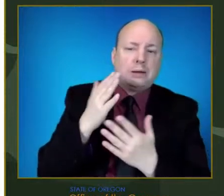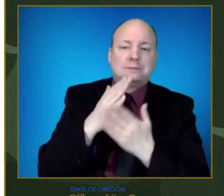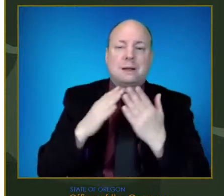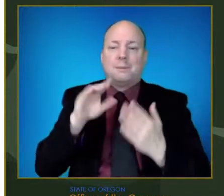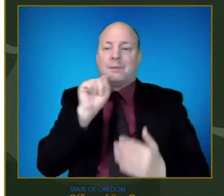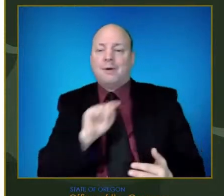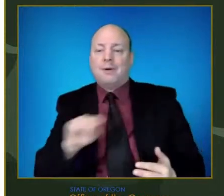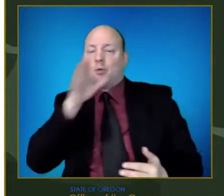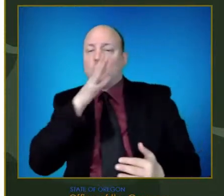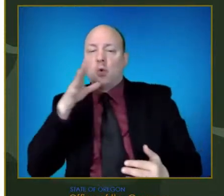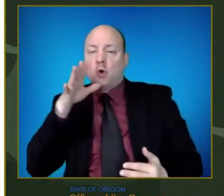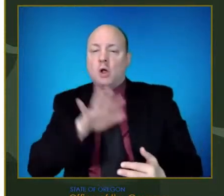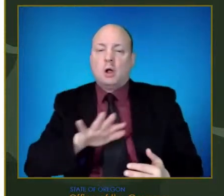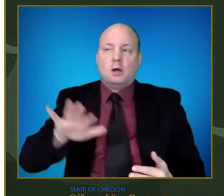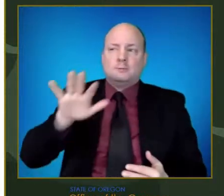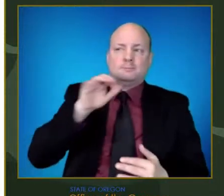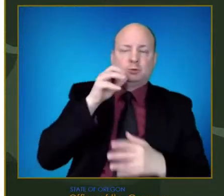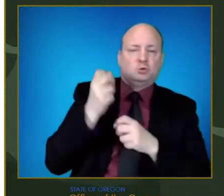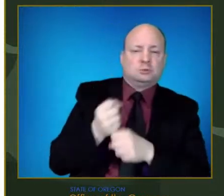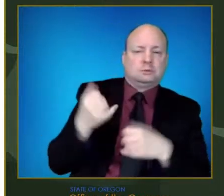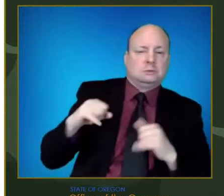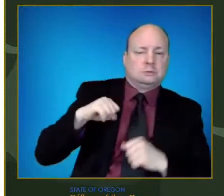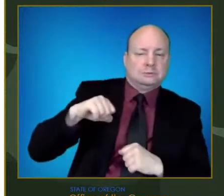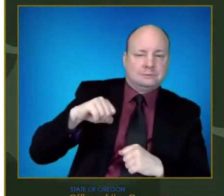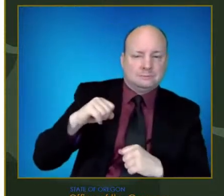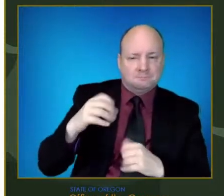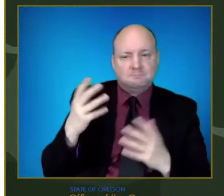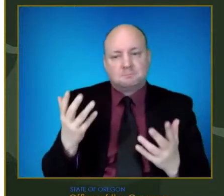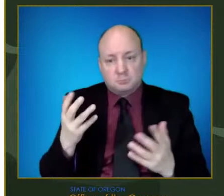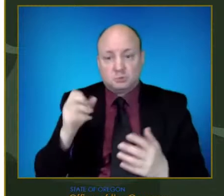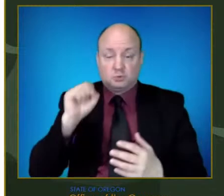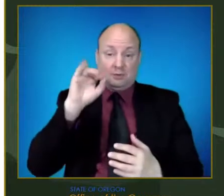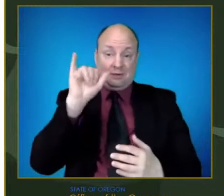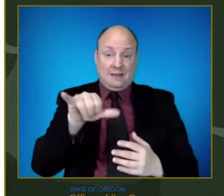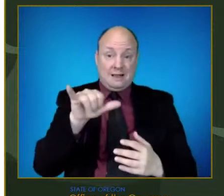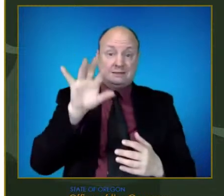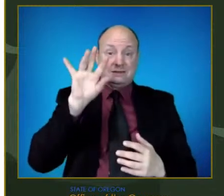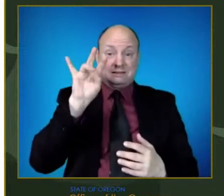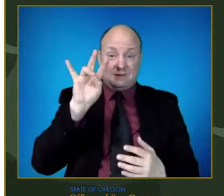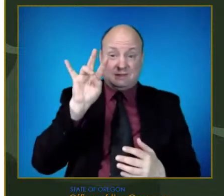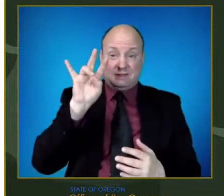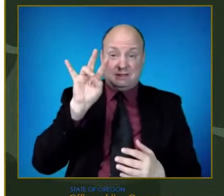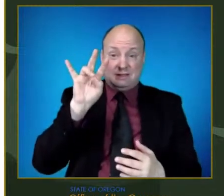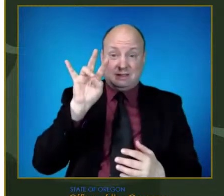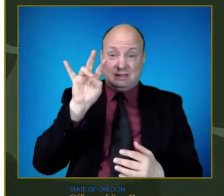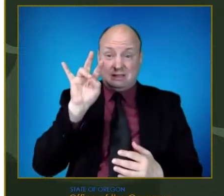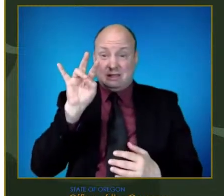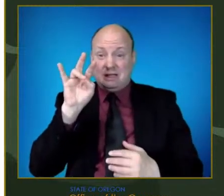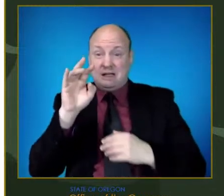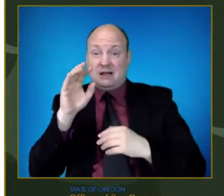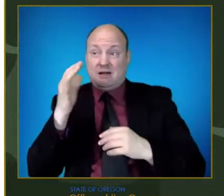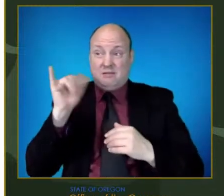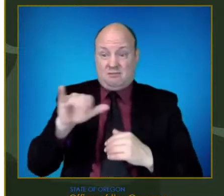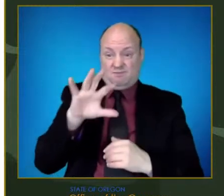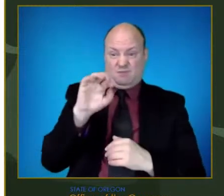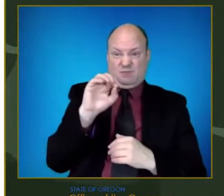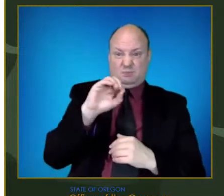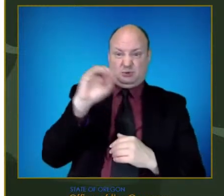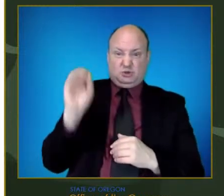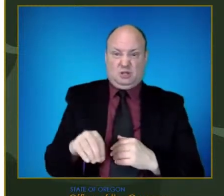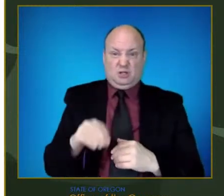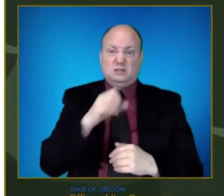than 50% of older Oregonians in 7 Oregon counties have been vaccinated. Those counties are Douglas, Gillum, Grant,